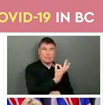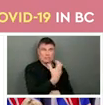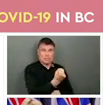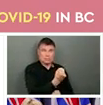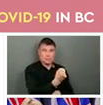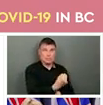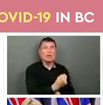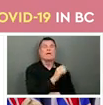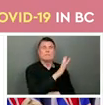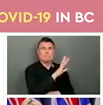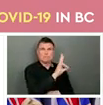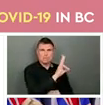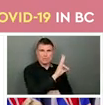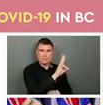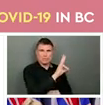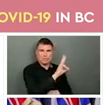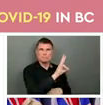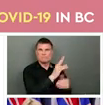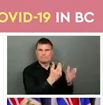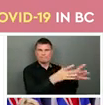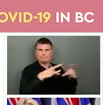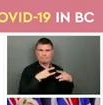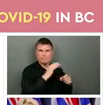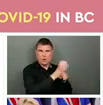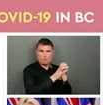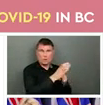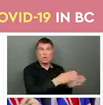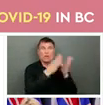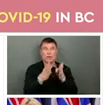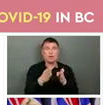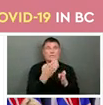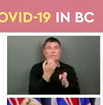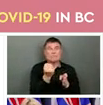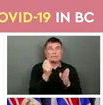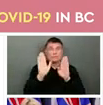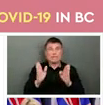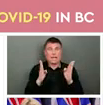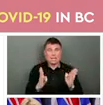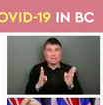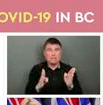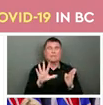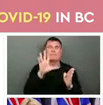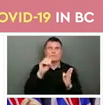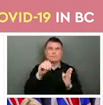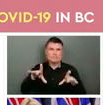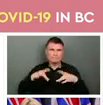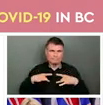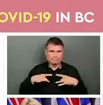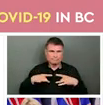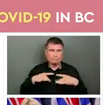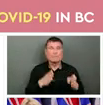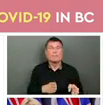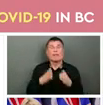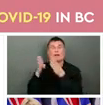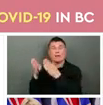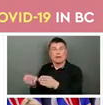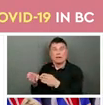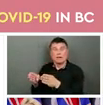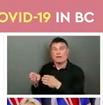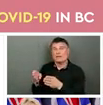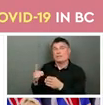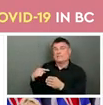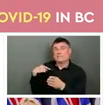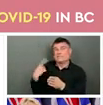57 new cases. Saturday to Sunday, an additional 50 new people diagnosed with COVID-19. And in the last 24